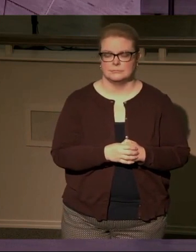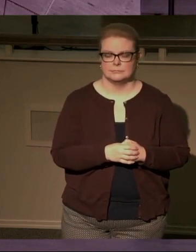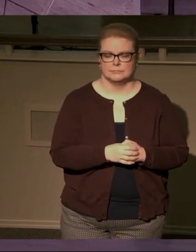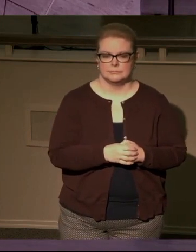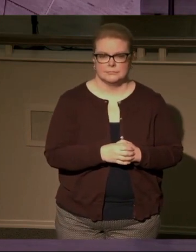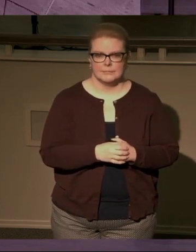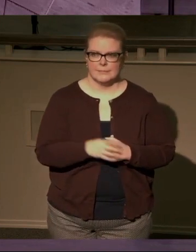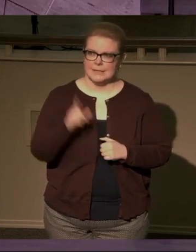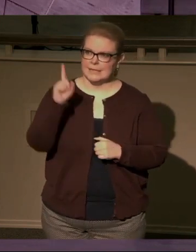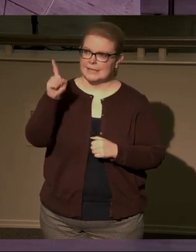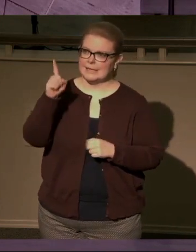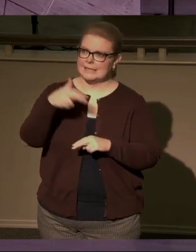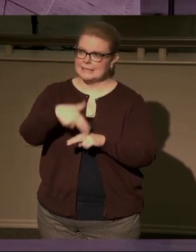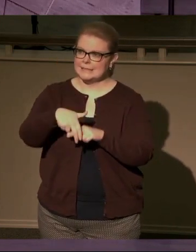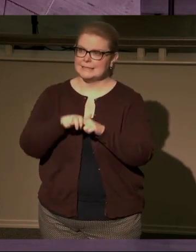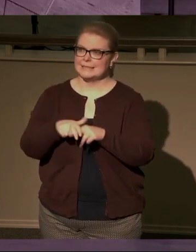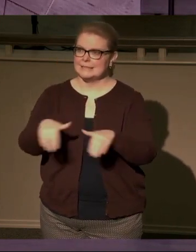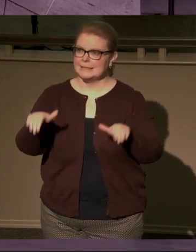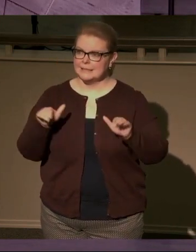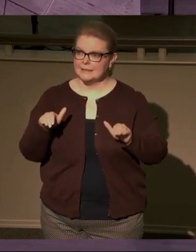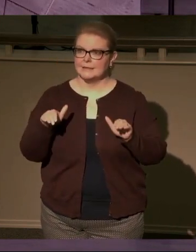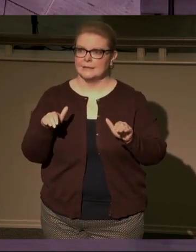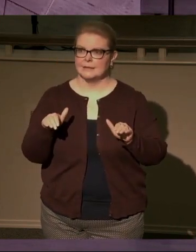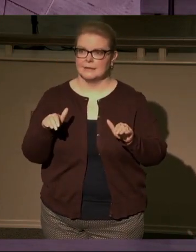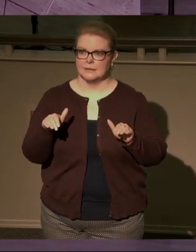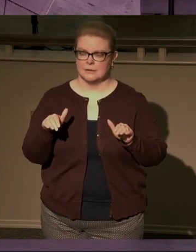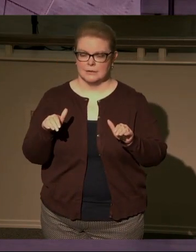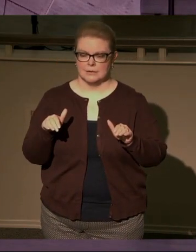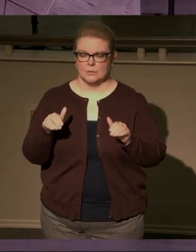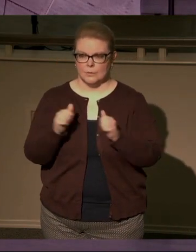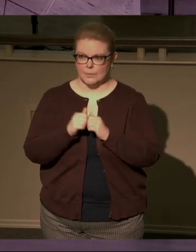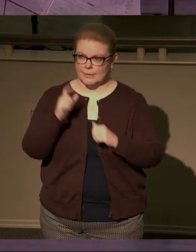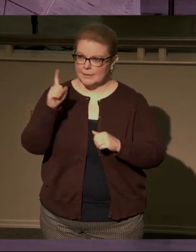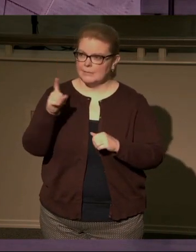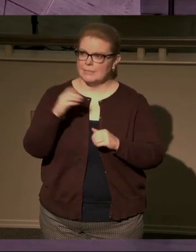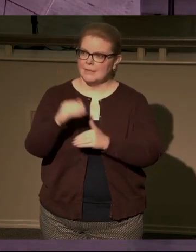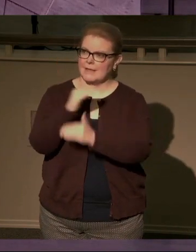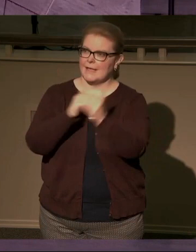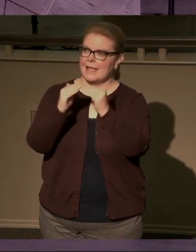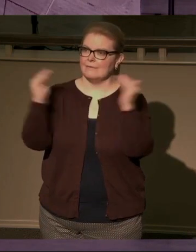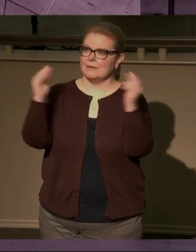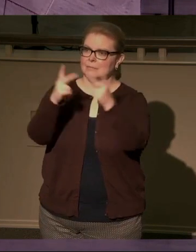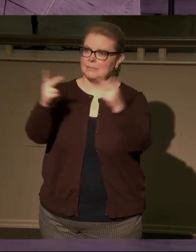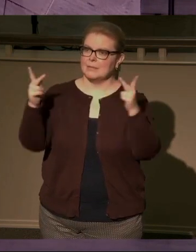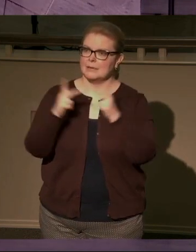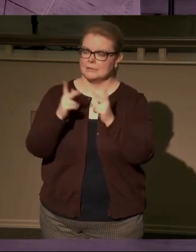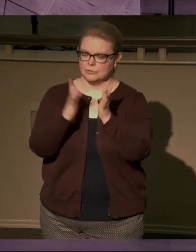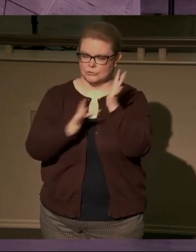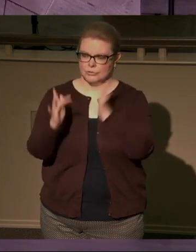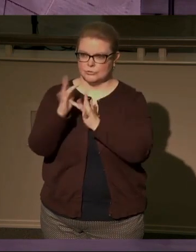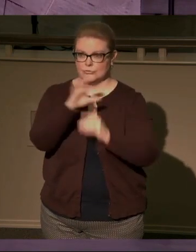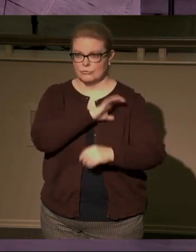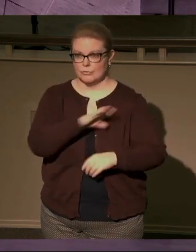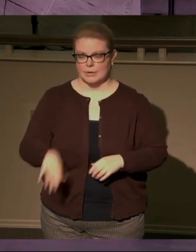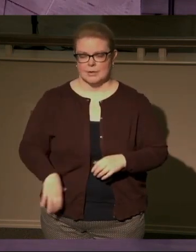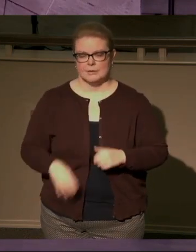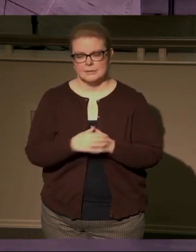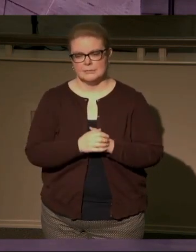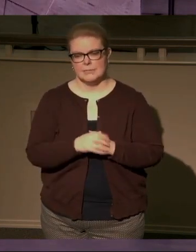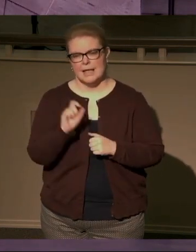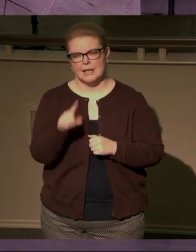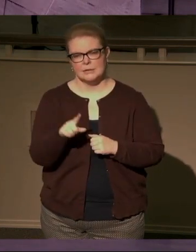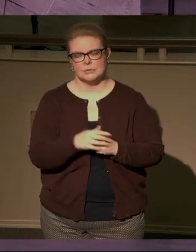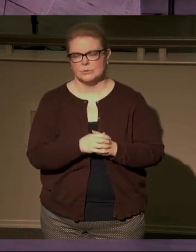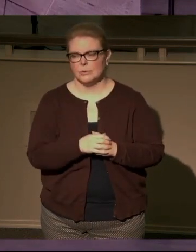He seated and seated us with him in the heavenly places in Jesus Christ. All right, let me ask you, what fame